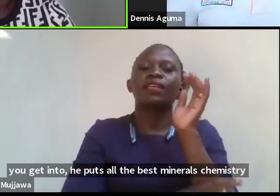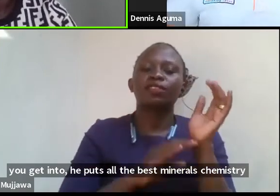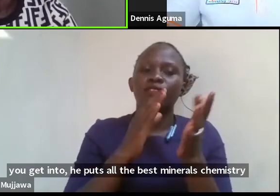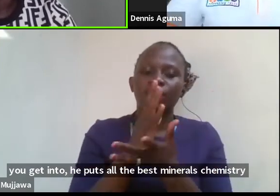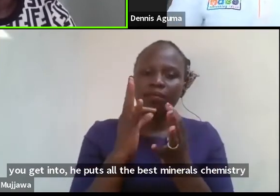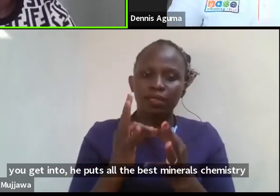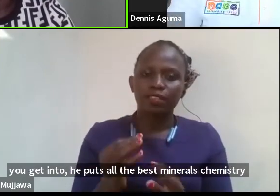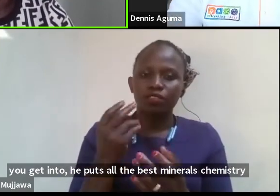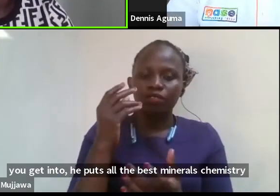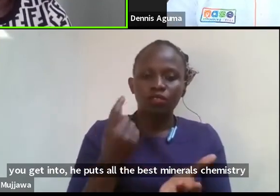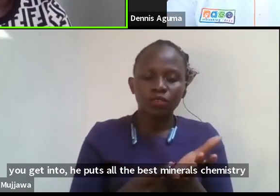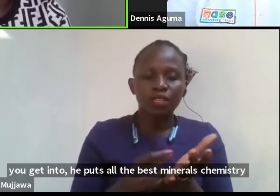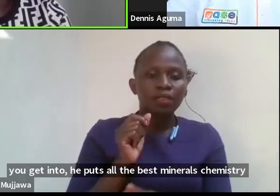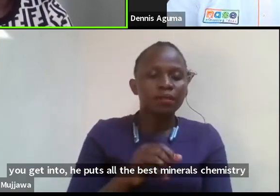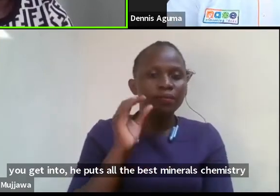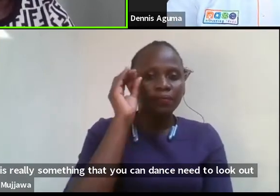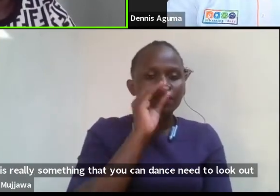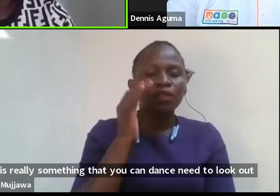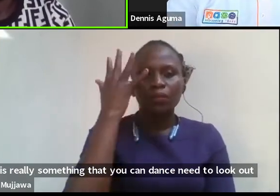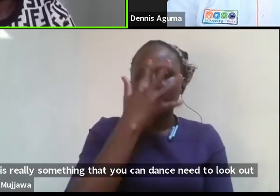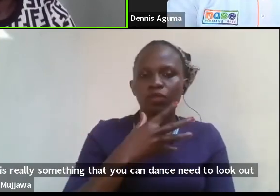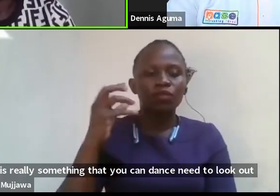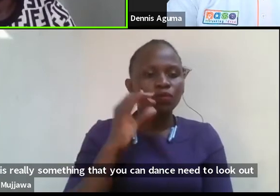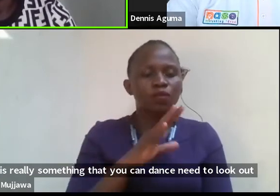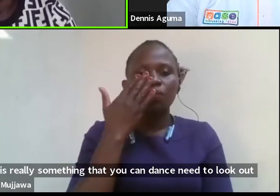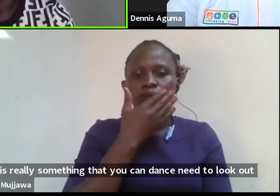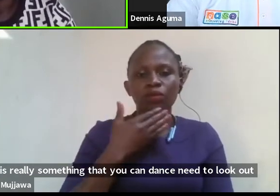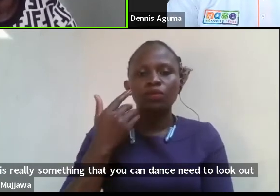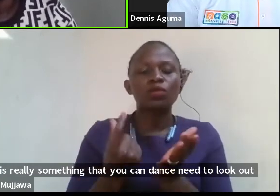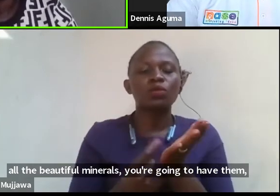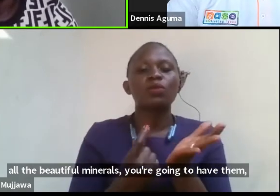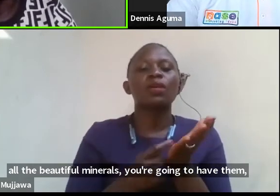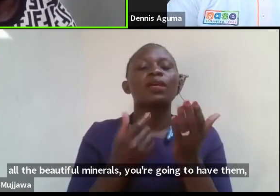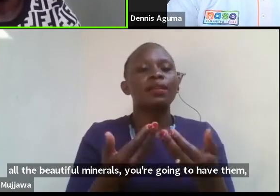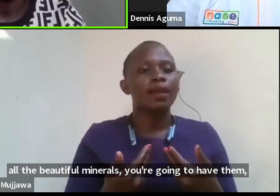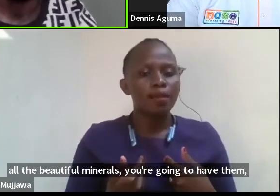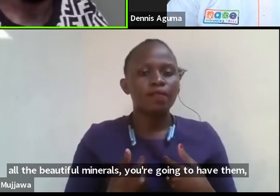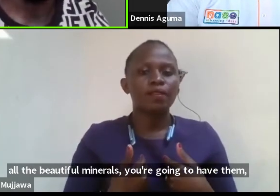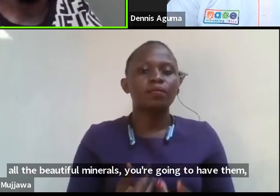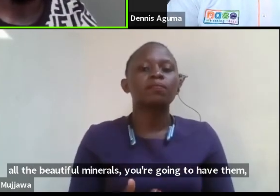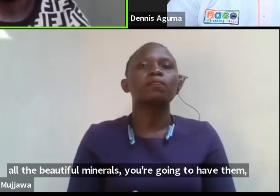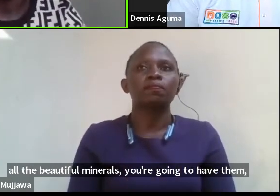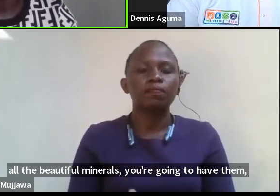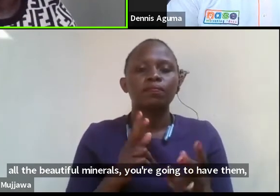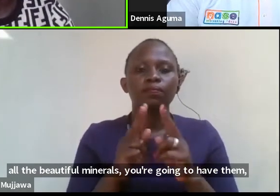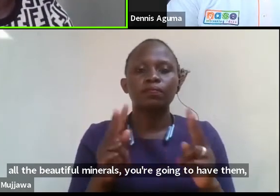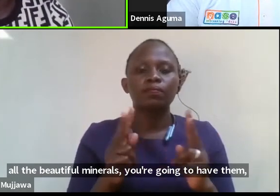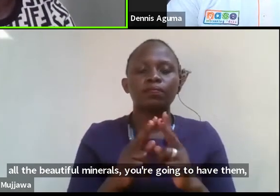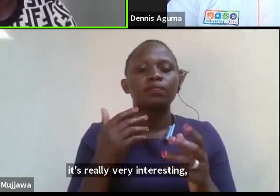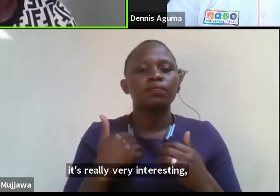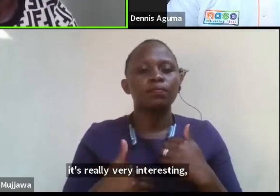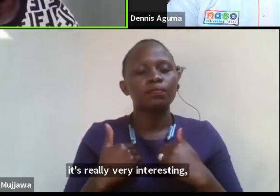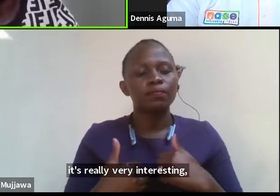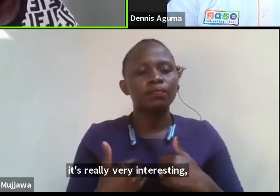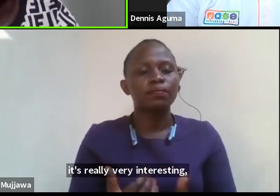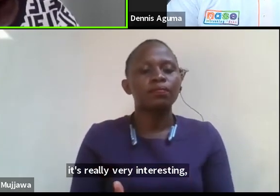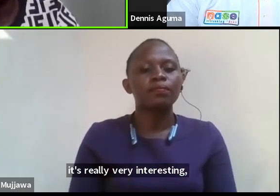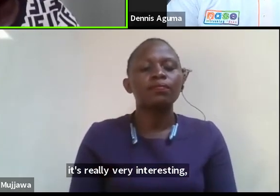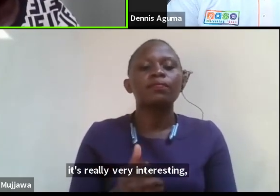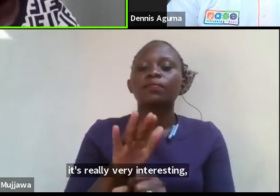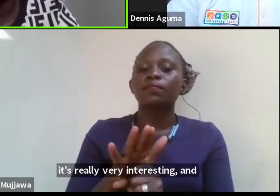look out. All the beautiful minerals, Uganda has them. It's really very interesting. And most of them actually